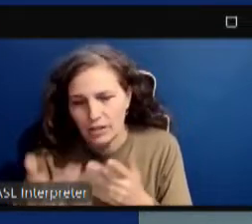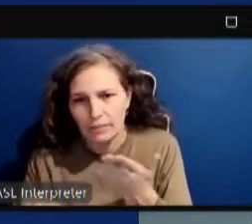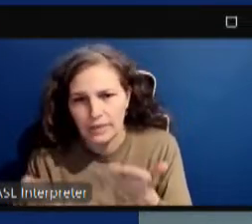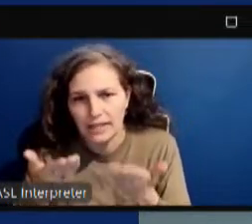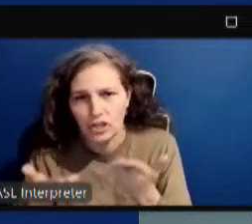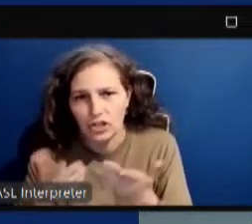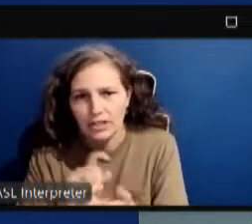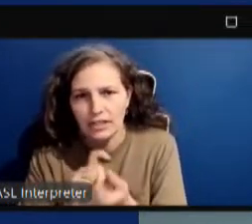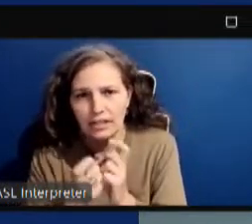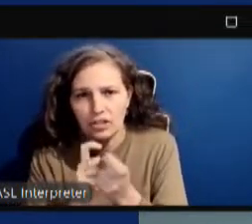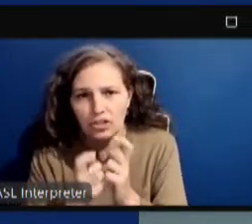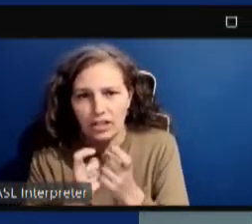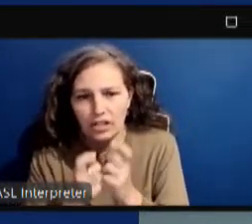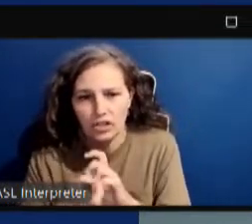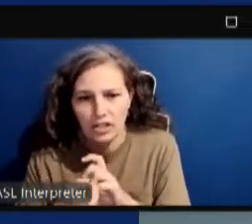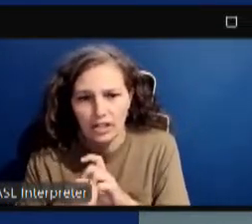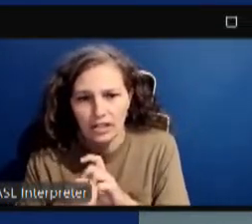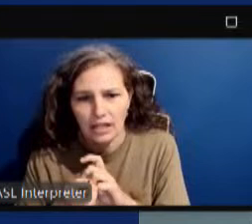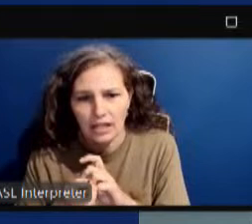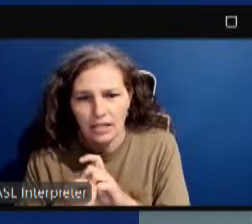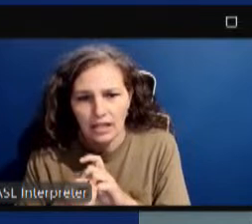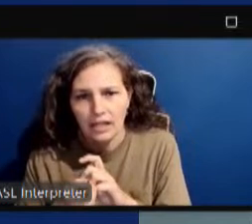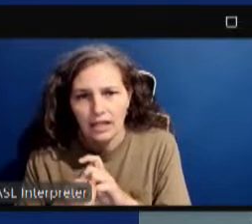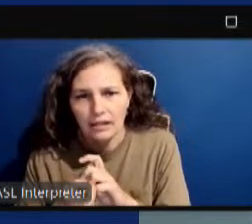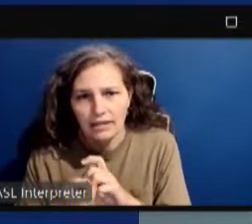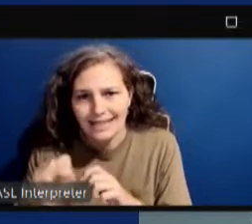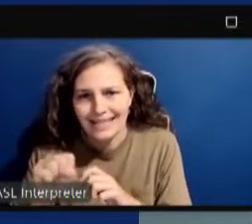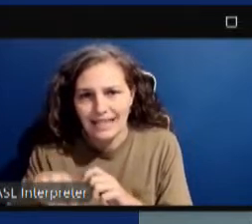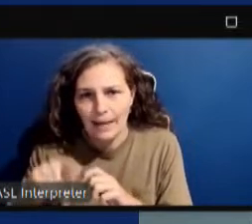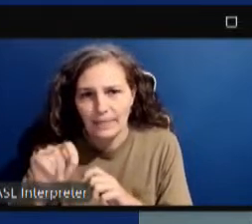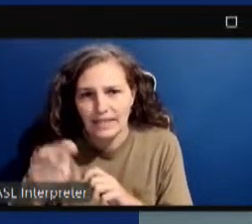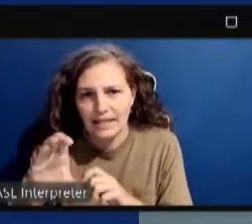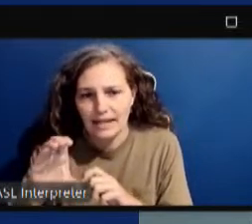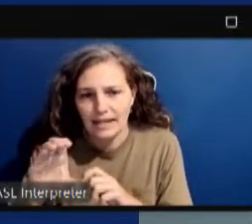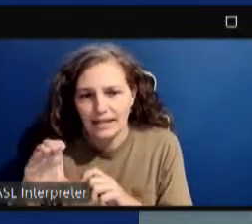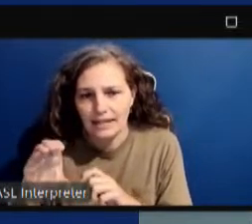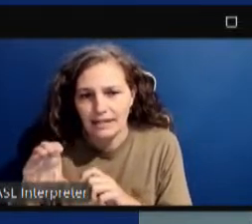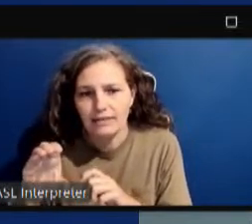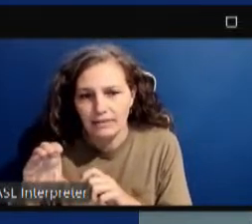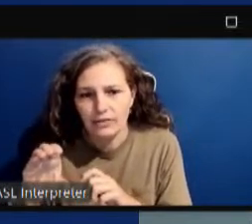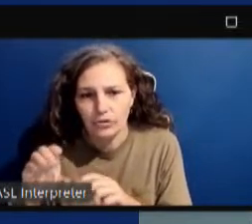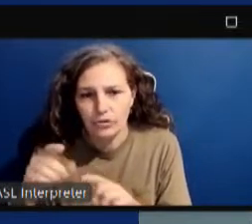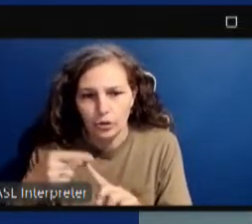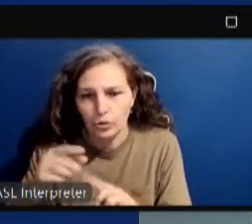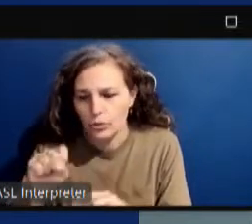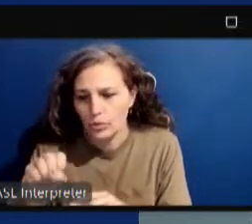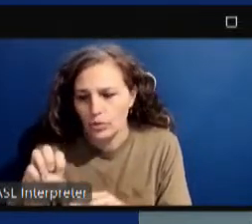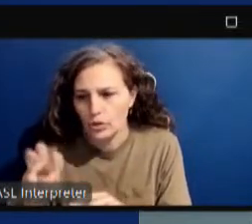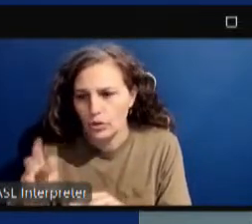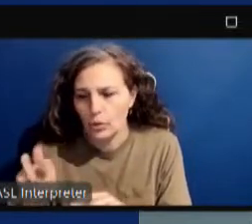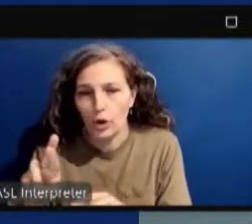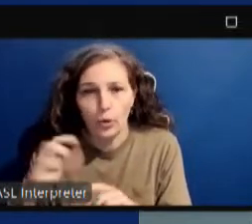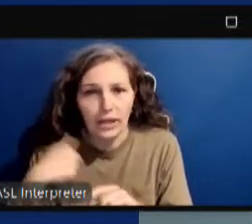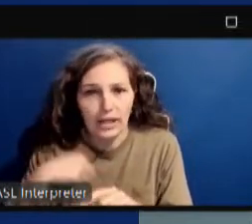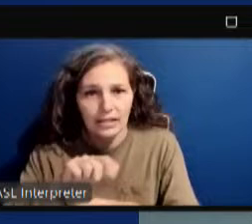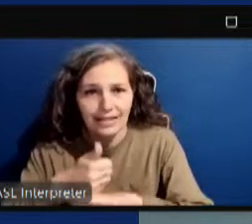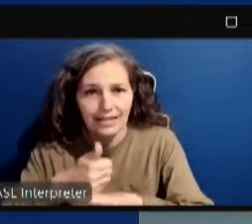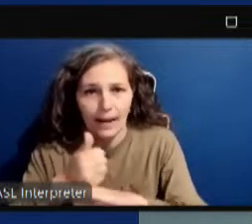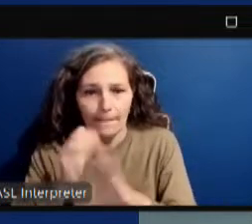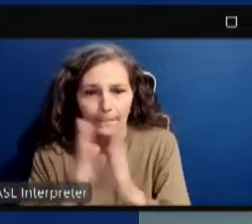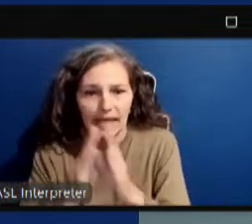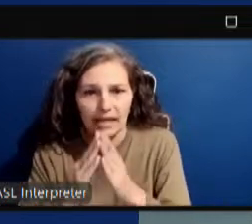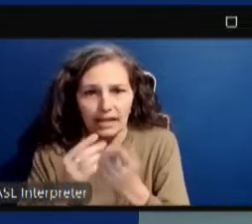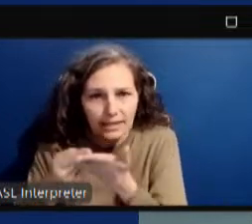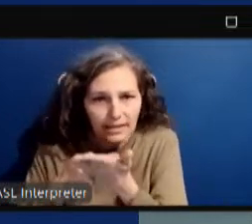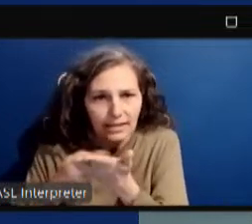sewer, we can arrange meetings, especially when we can get some neighbors together to share information on what options are available, and so that everybody